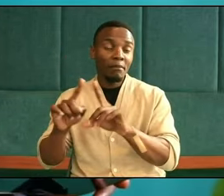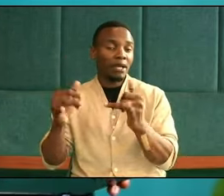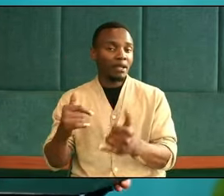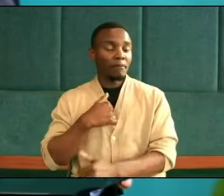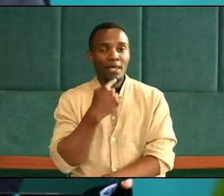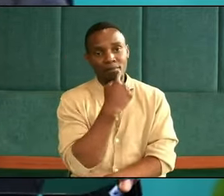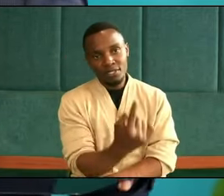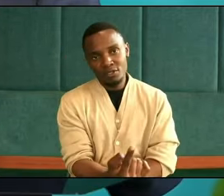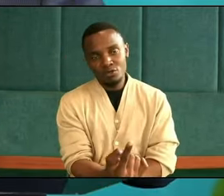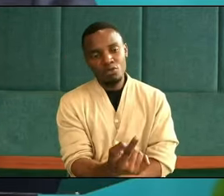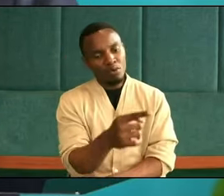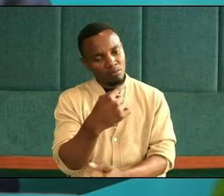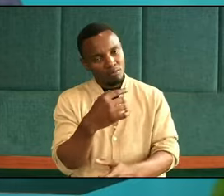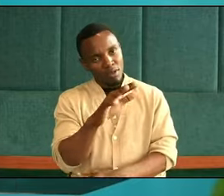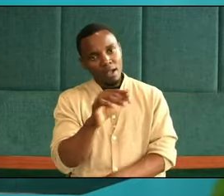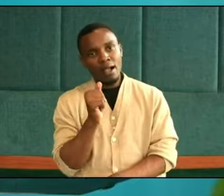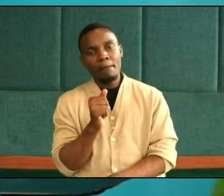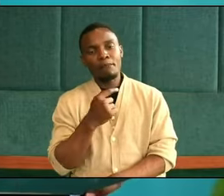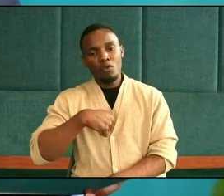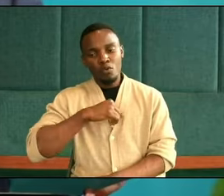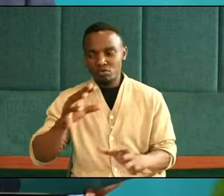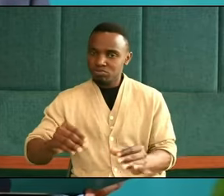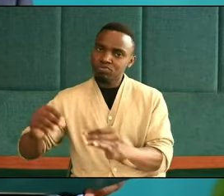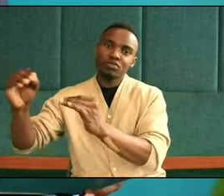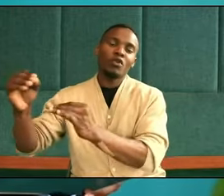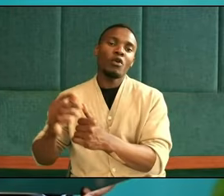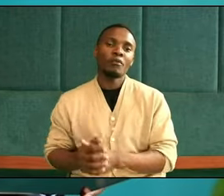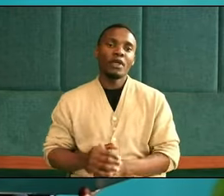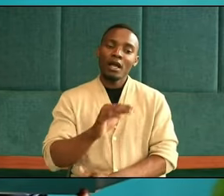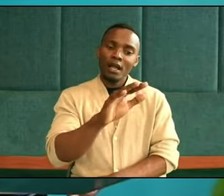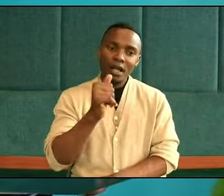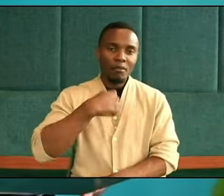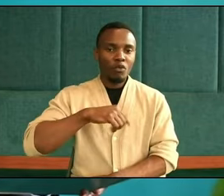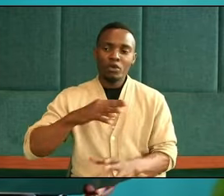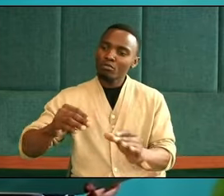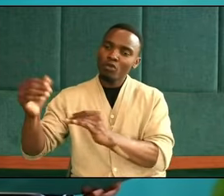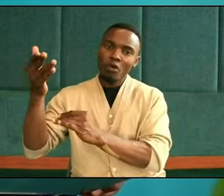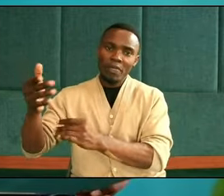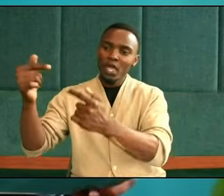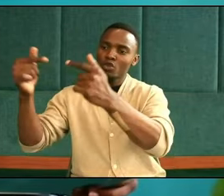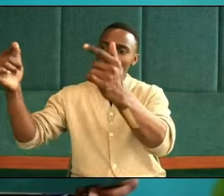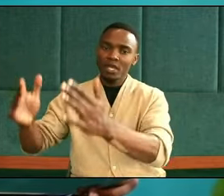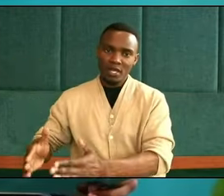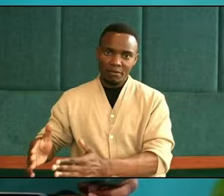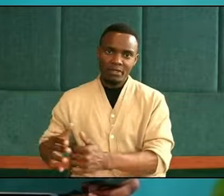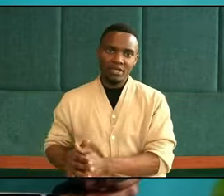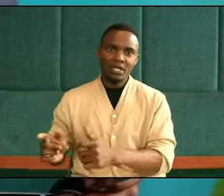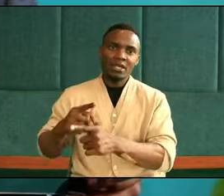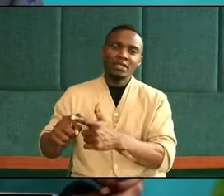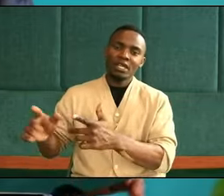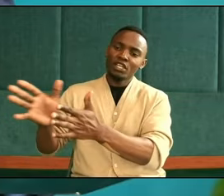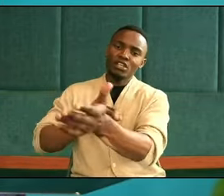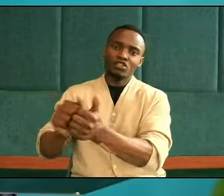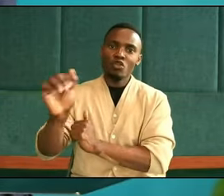inviting you, come. Come, let's go over. Come, let's go to the Philistine outpost and deal with